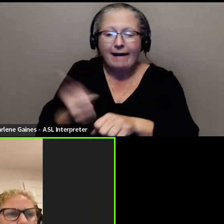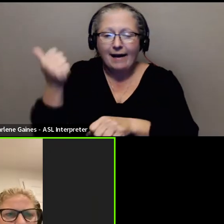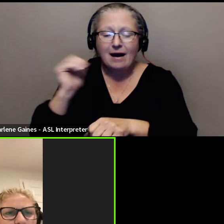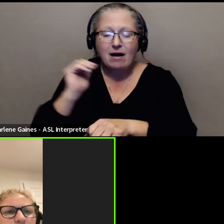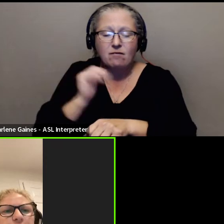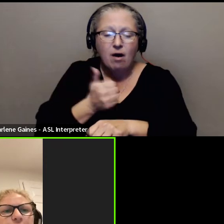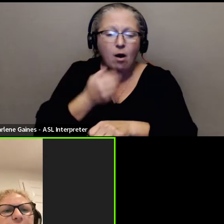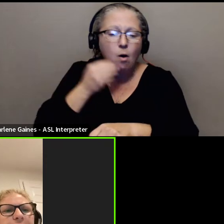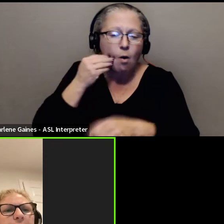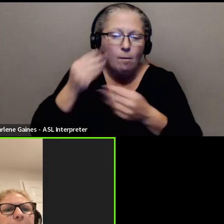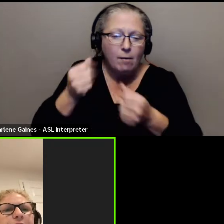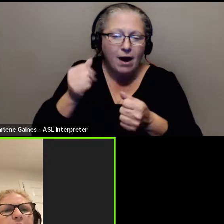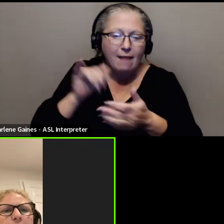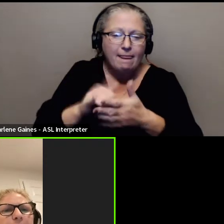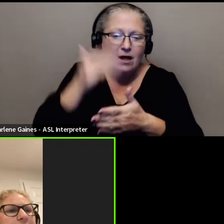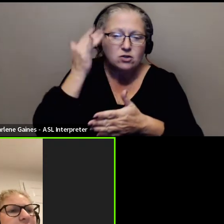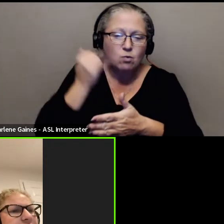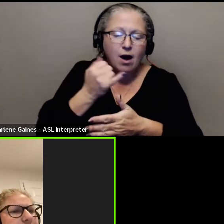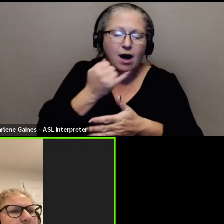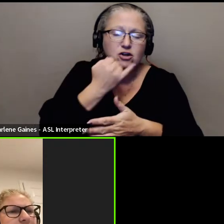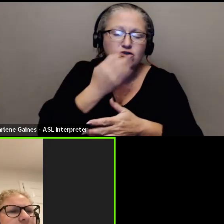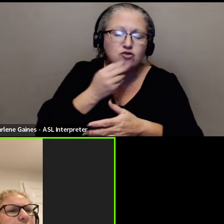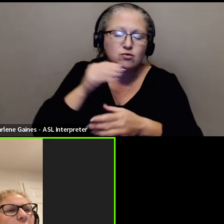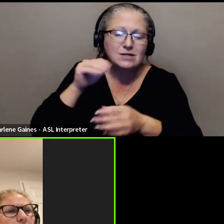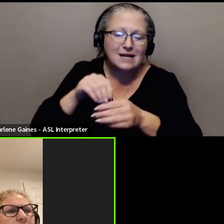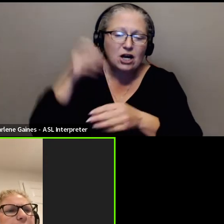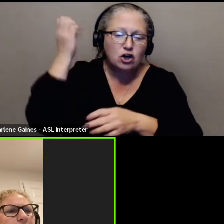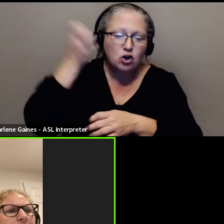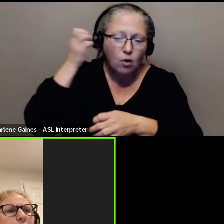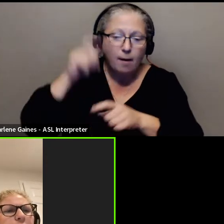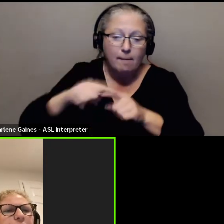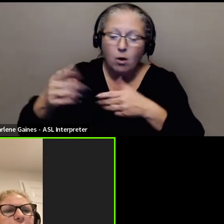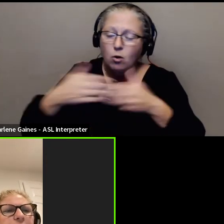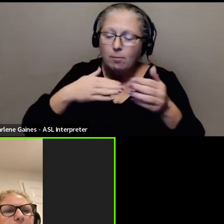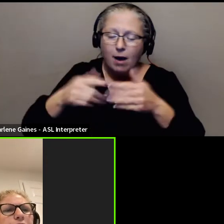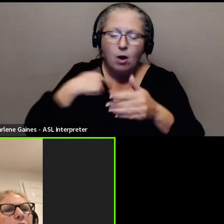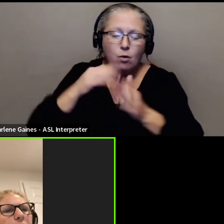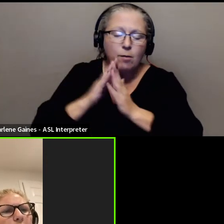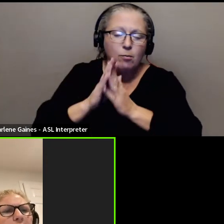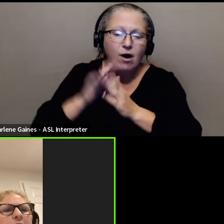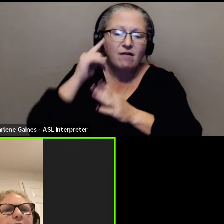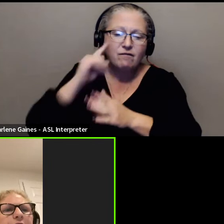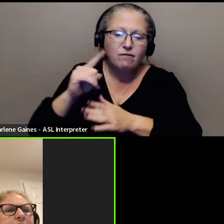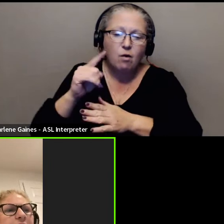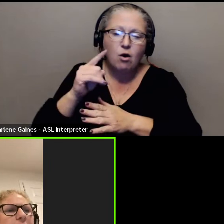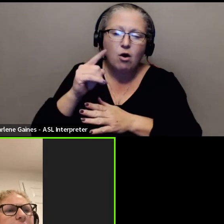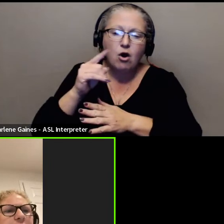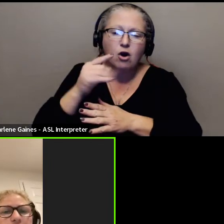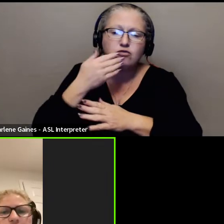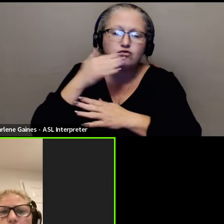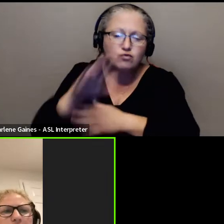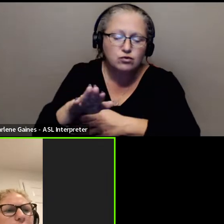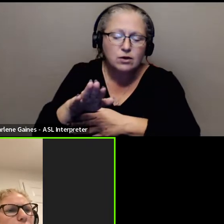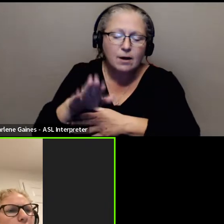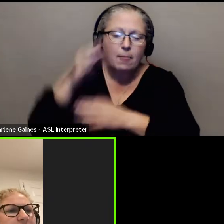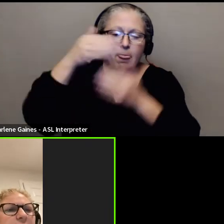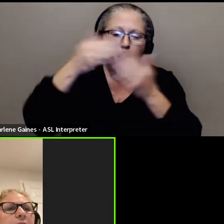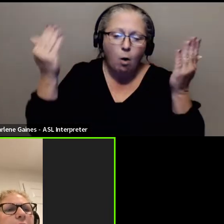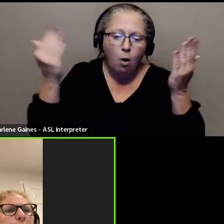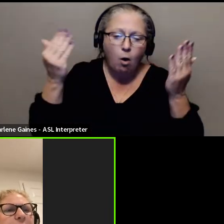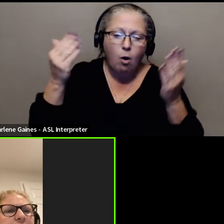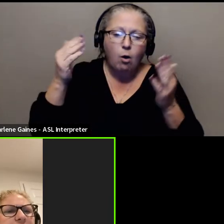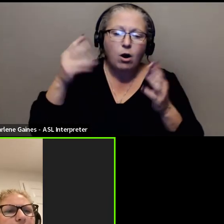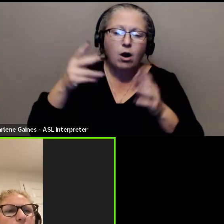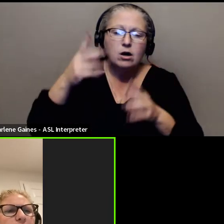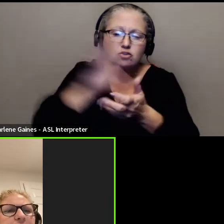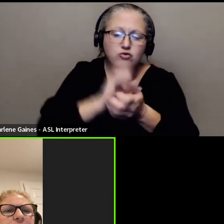diaspora, the only reason Jews ended up in Europe. Yet despite this, we always pray toward Jerusalem, toward the wall of our first synagogue that was destroyed twice,